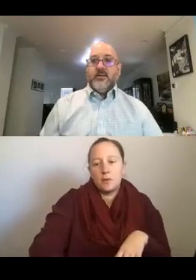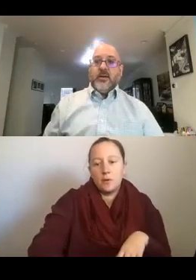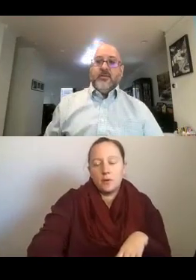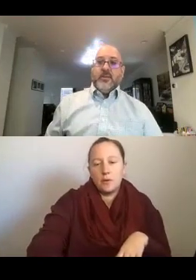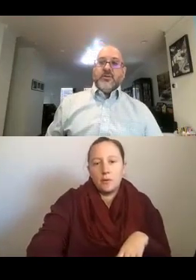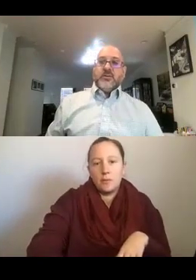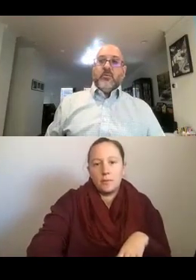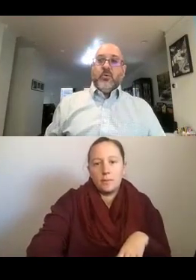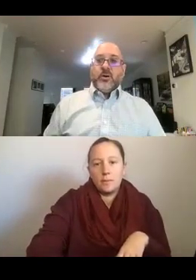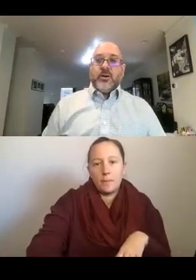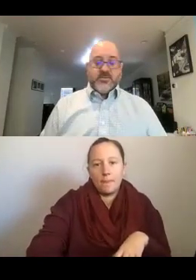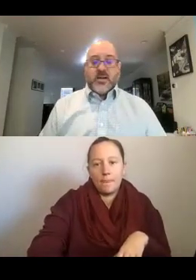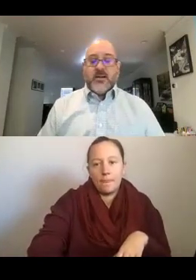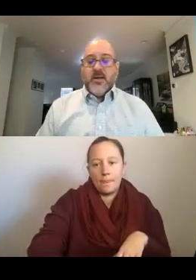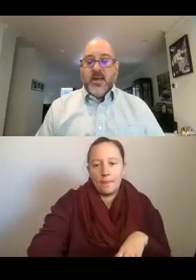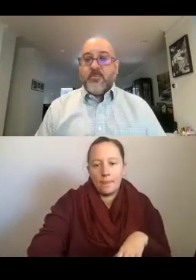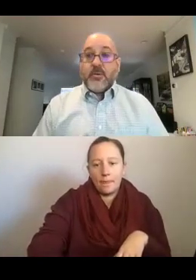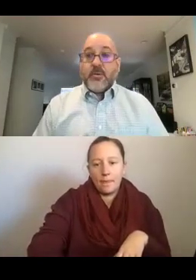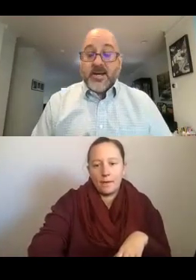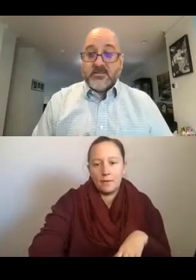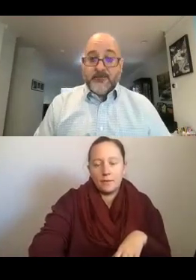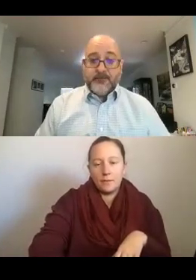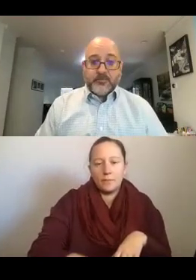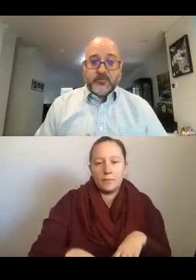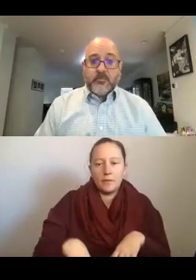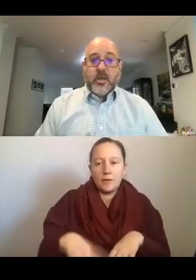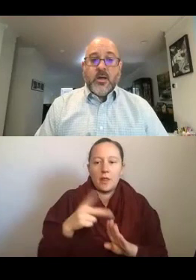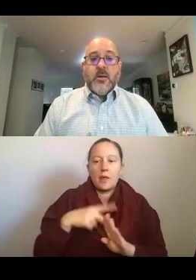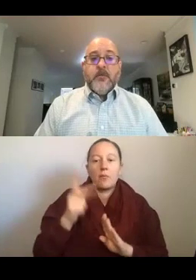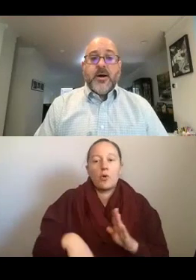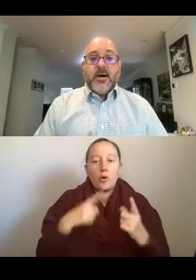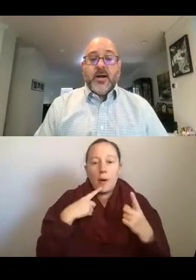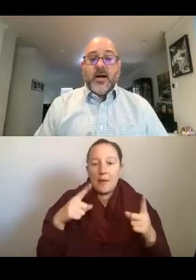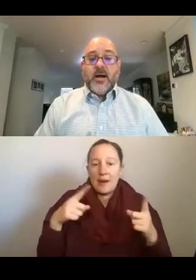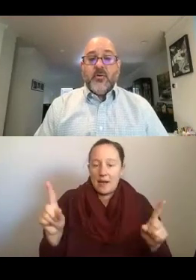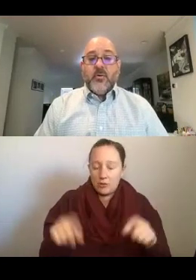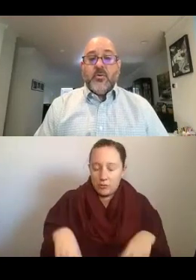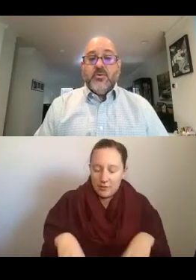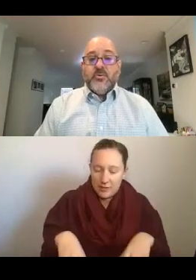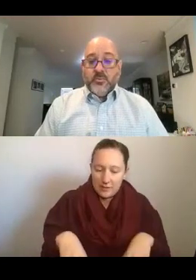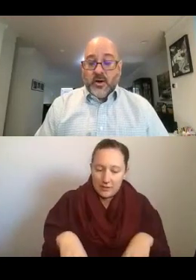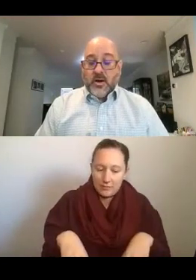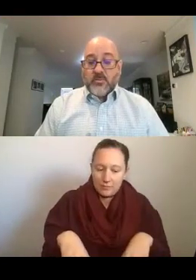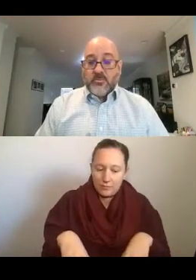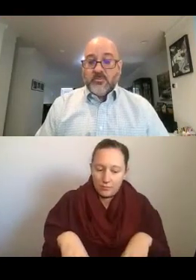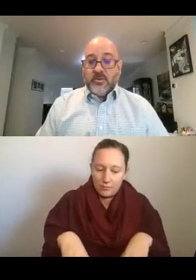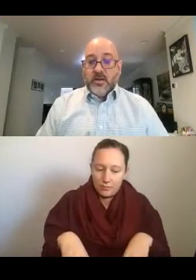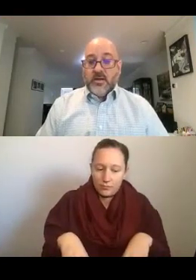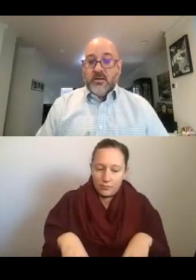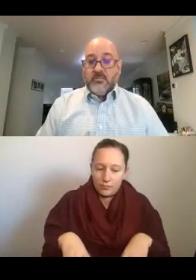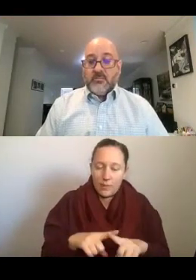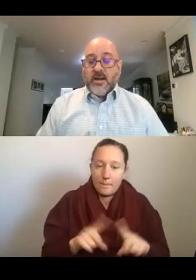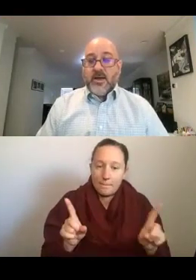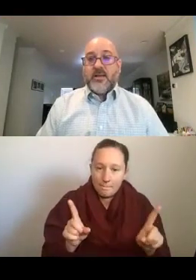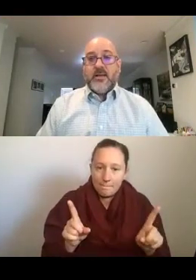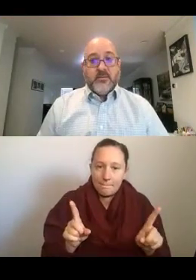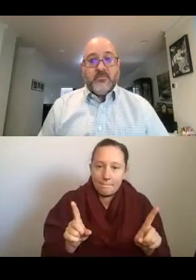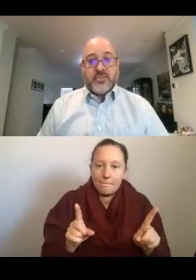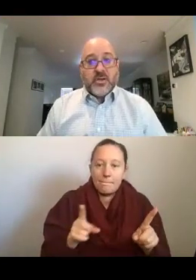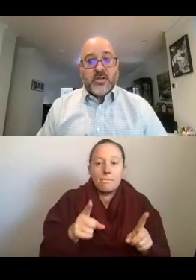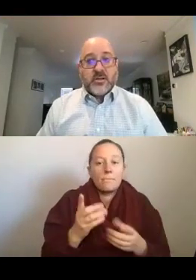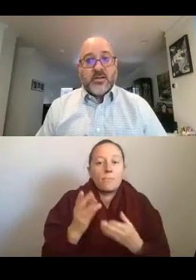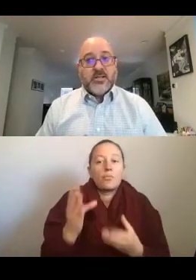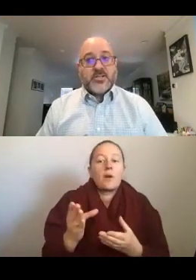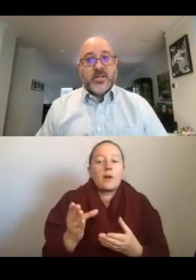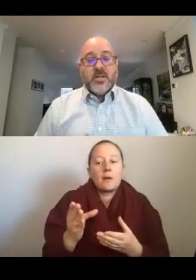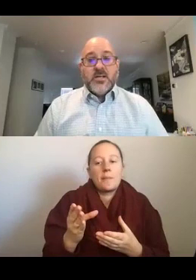indicated in the notice of award, in the program announcement. But you are recommended and